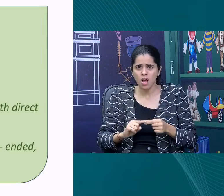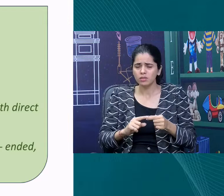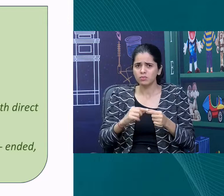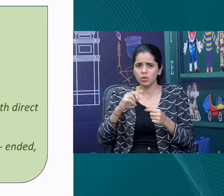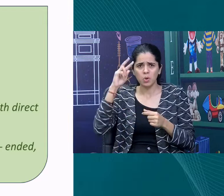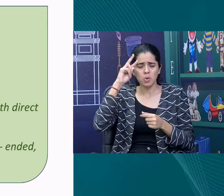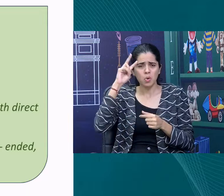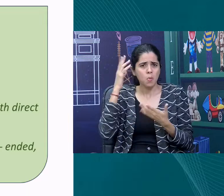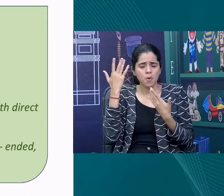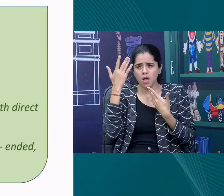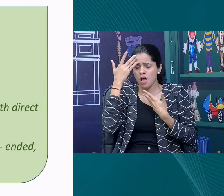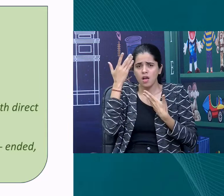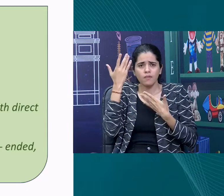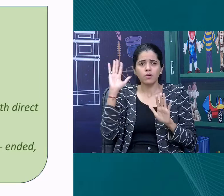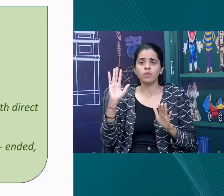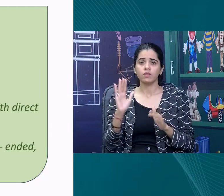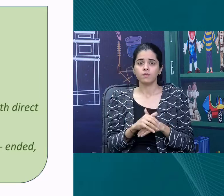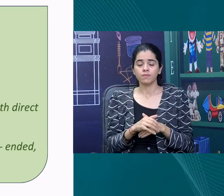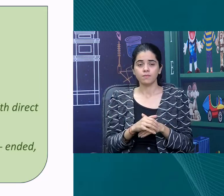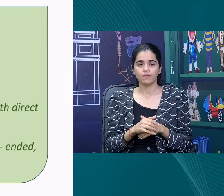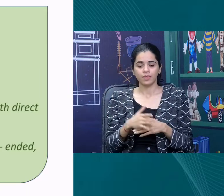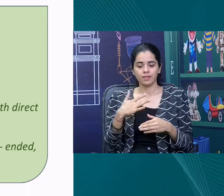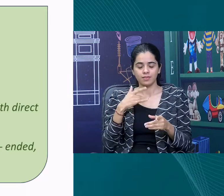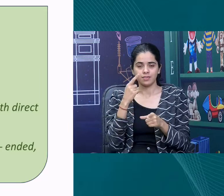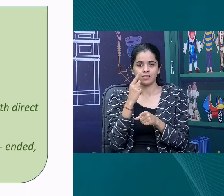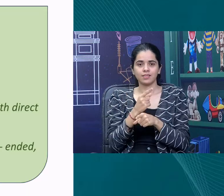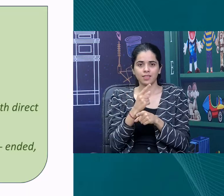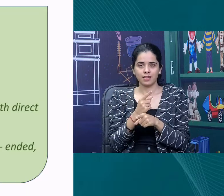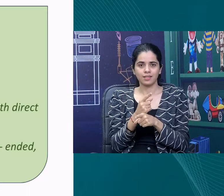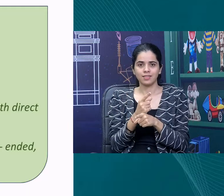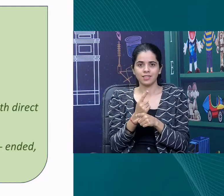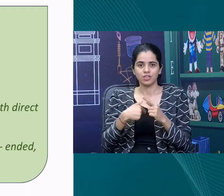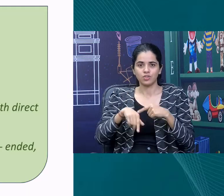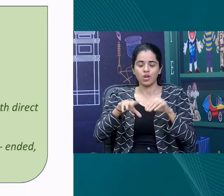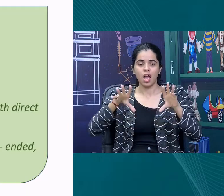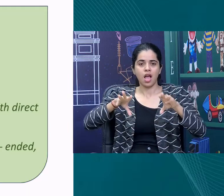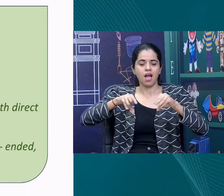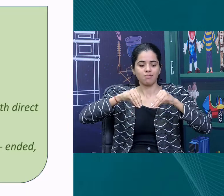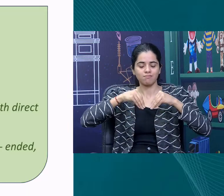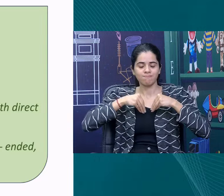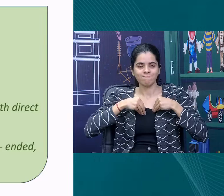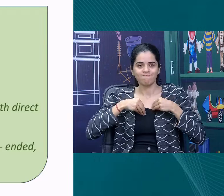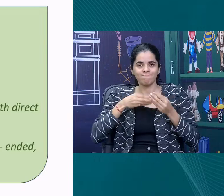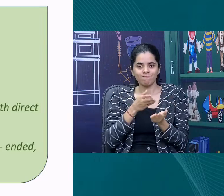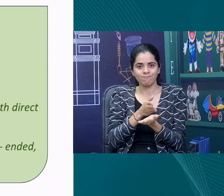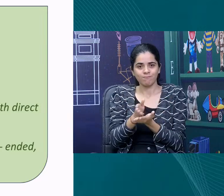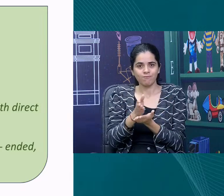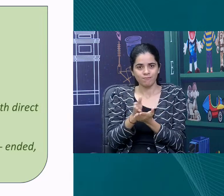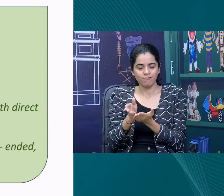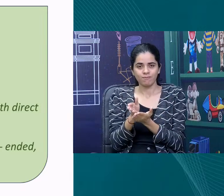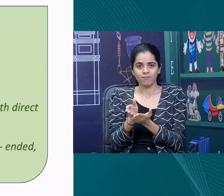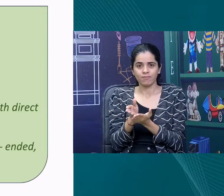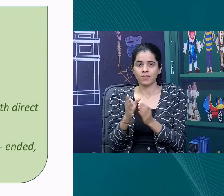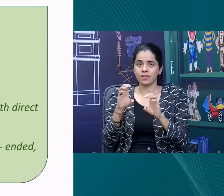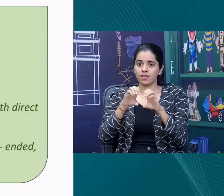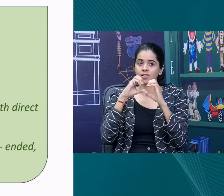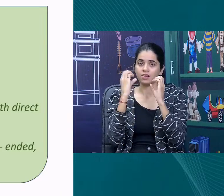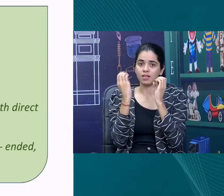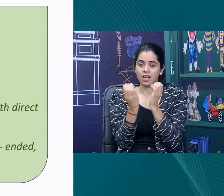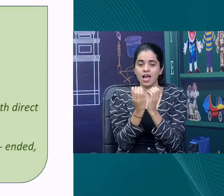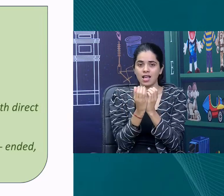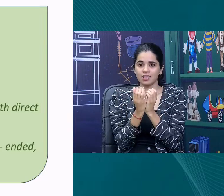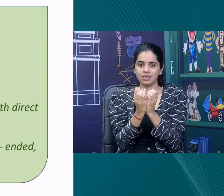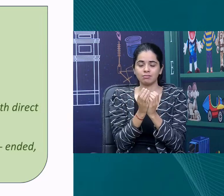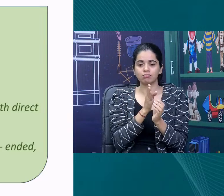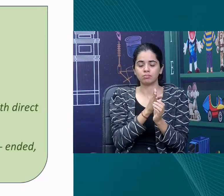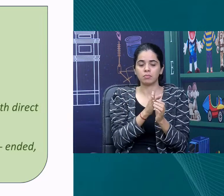topic." Then she realized, "Oh, I have to adapt how I'm going to do this topic." She decided to take the whole class to the